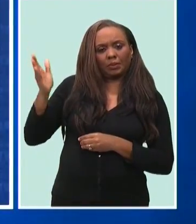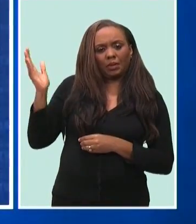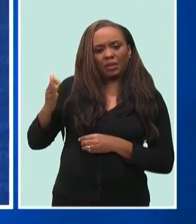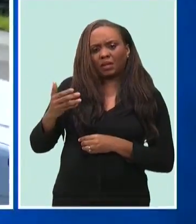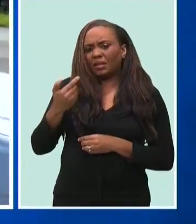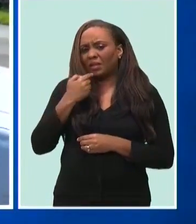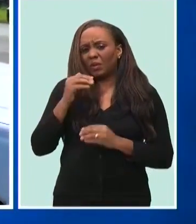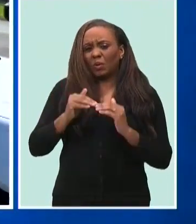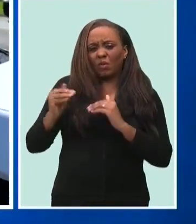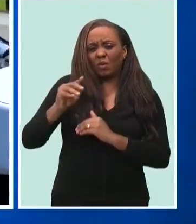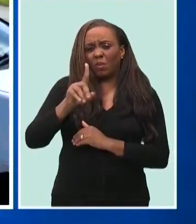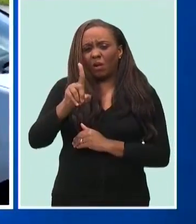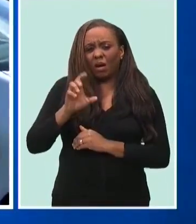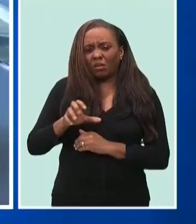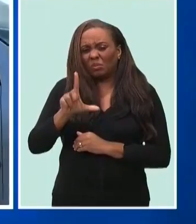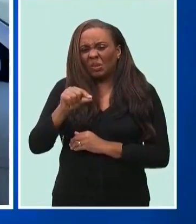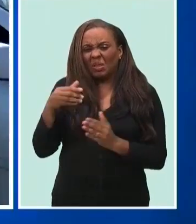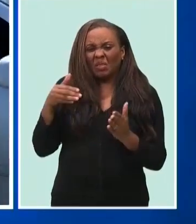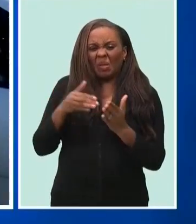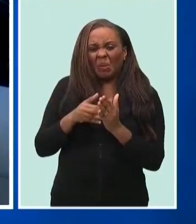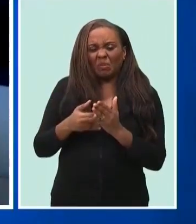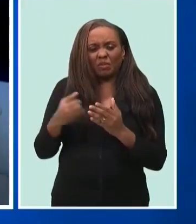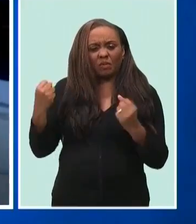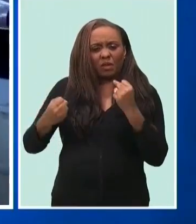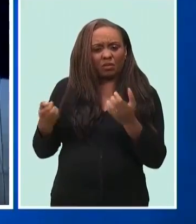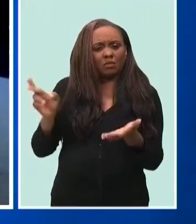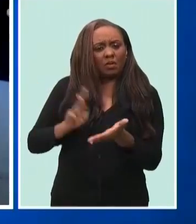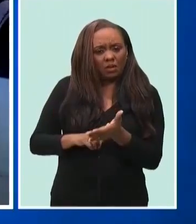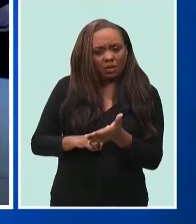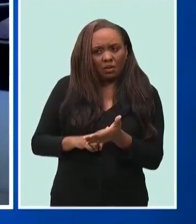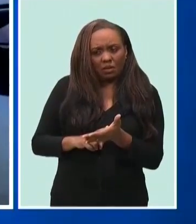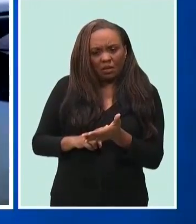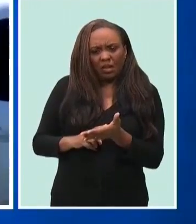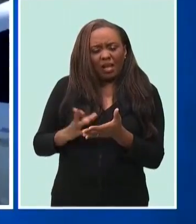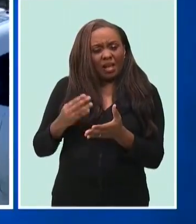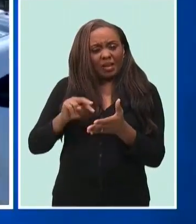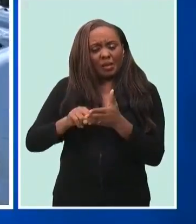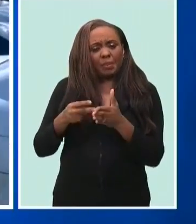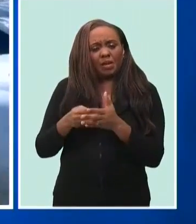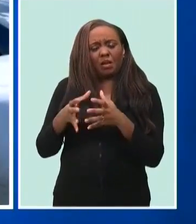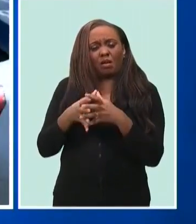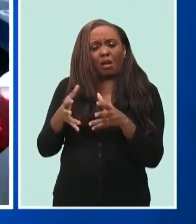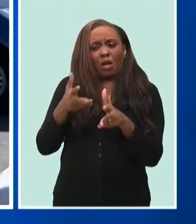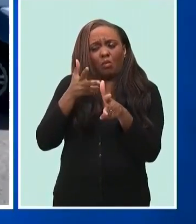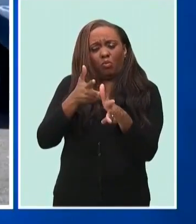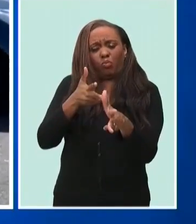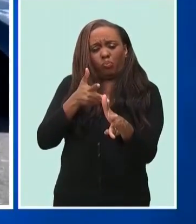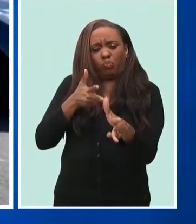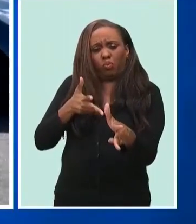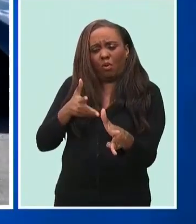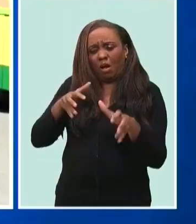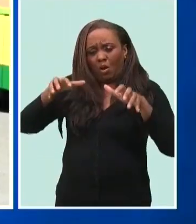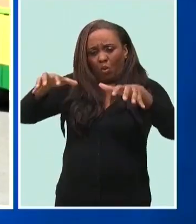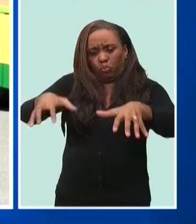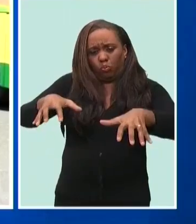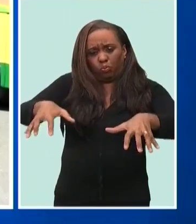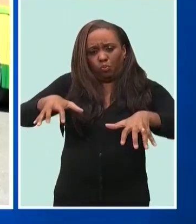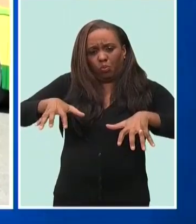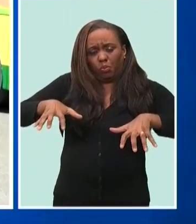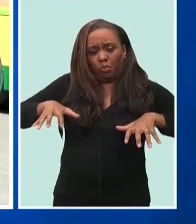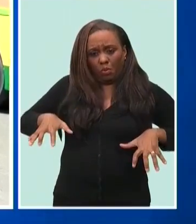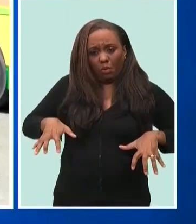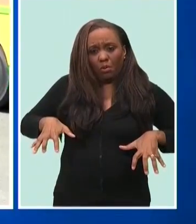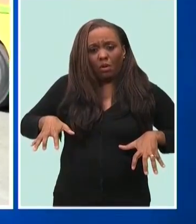120,000 registered vehicles in Barbados, and they're understandably contributing to the gridlock and congestion on the roads. Now, we